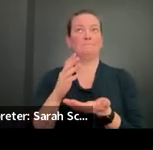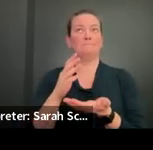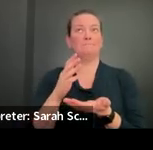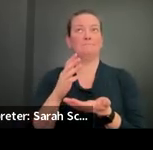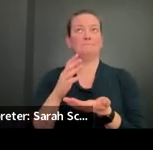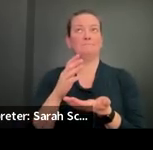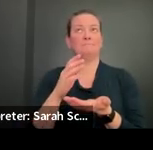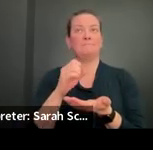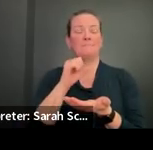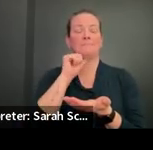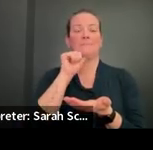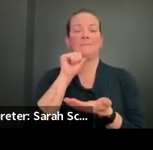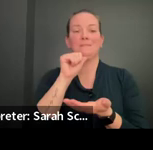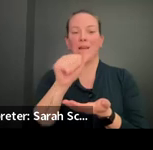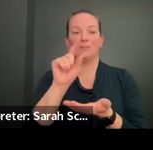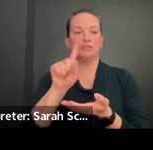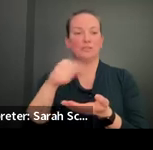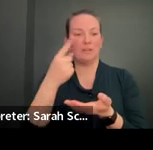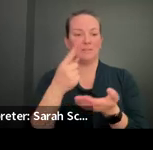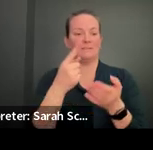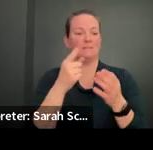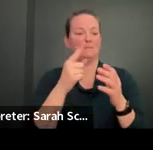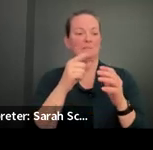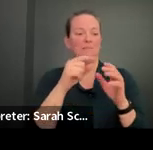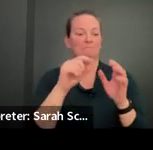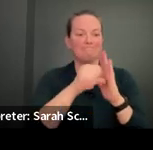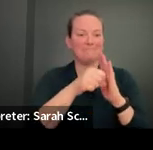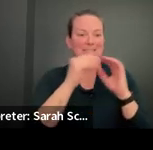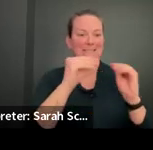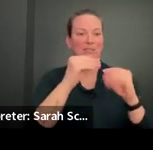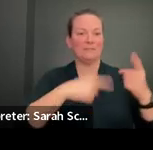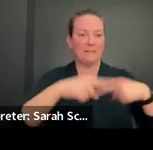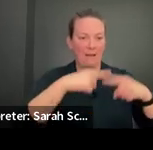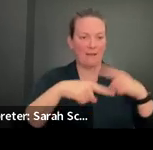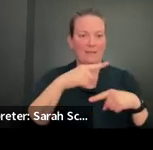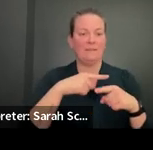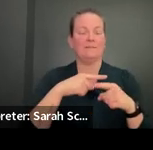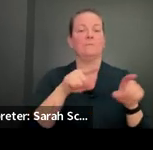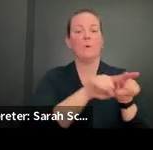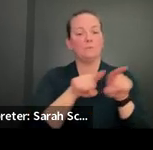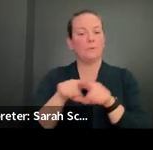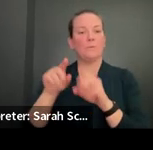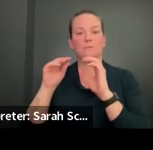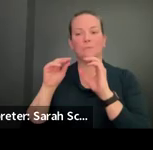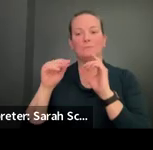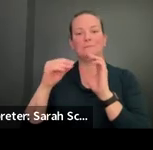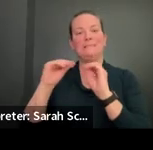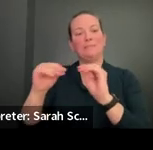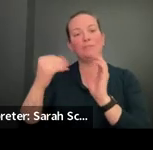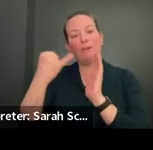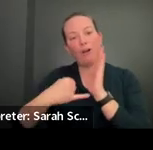it doesn't just focus on teaching sign language. It focuses also on art, on